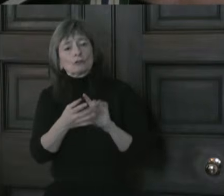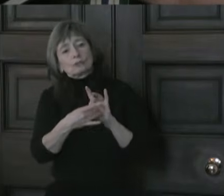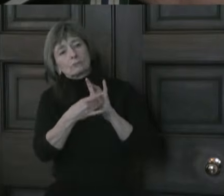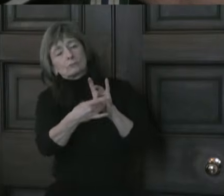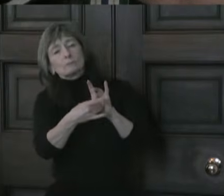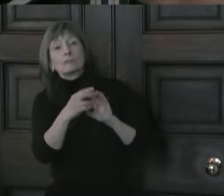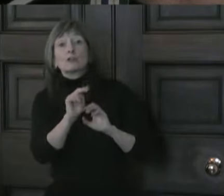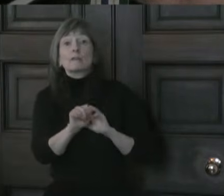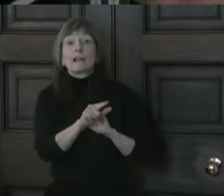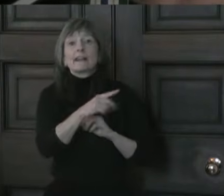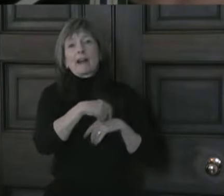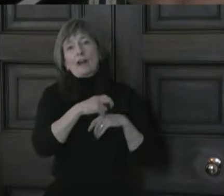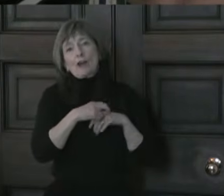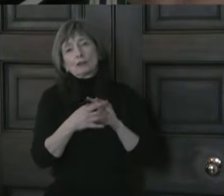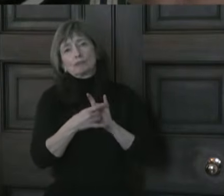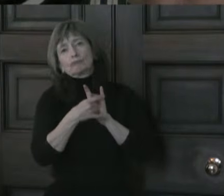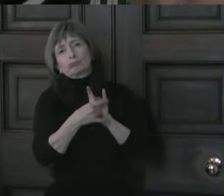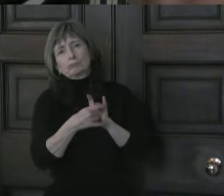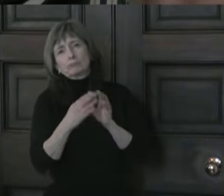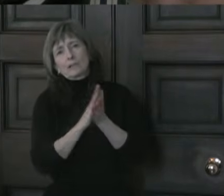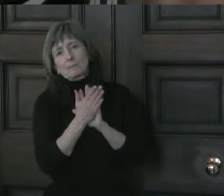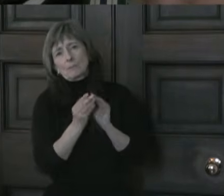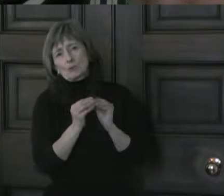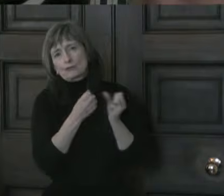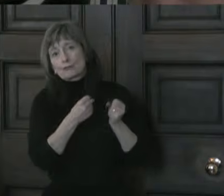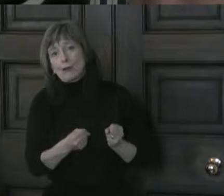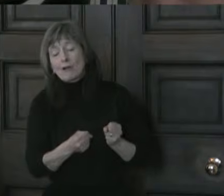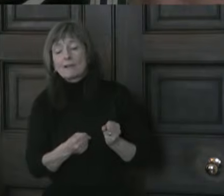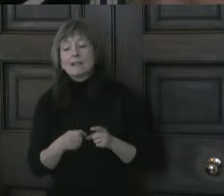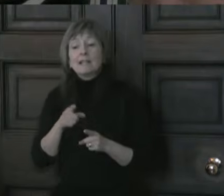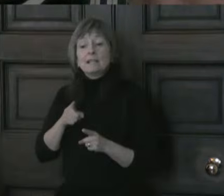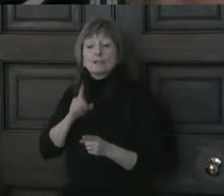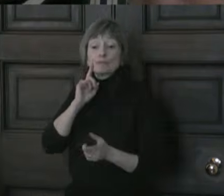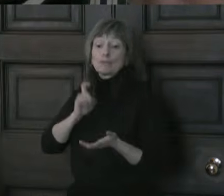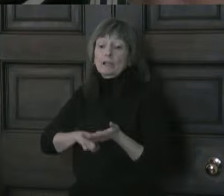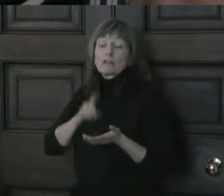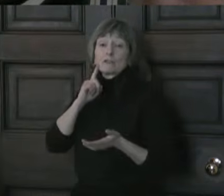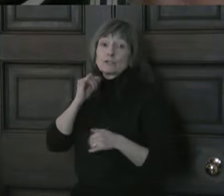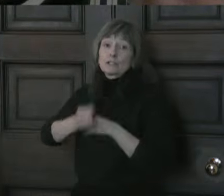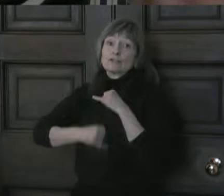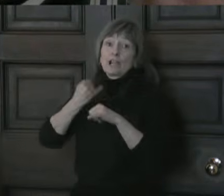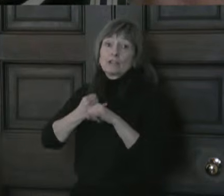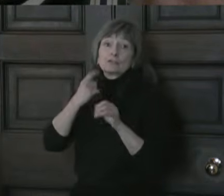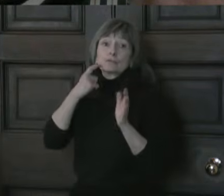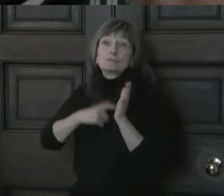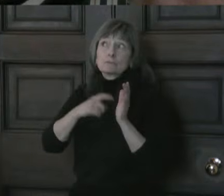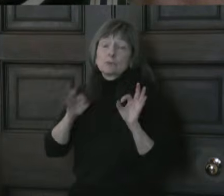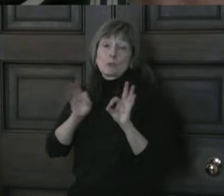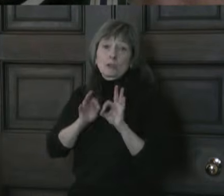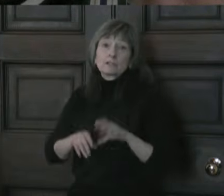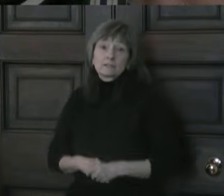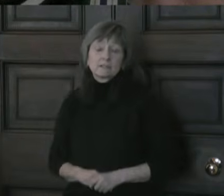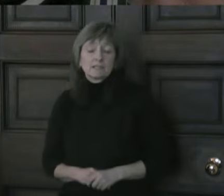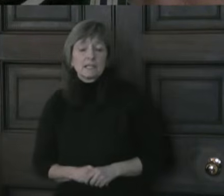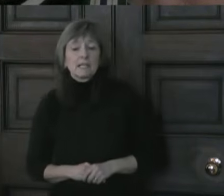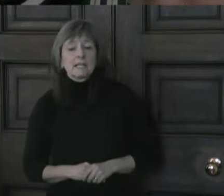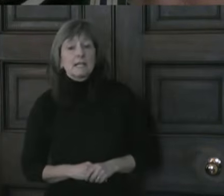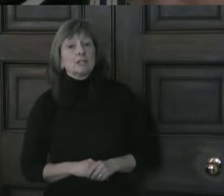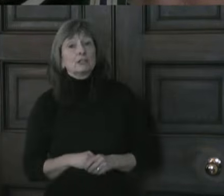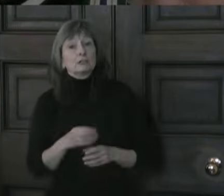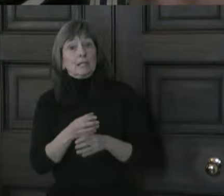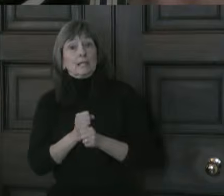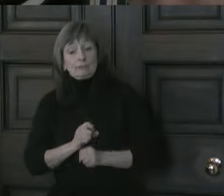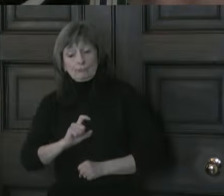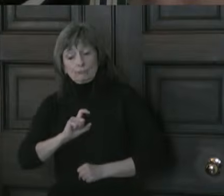and Labrador and Ireland and has been recognized internationally for its significance. To receive the Order